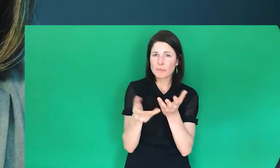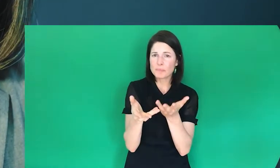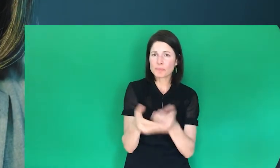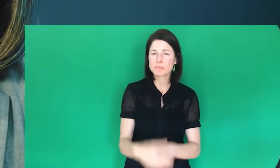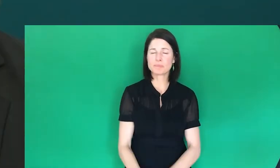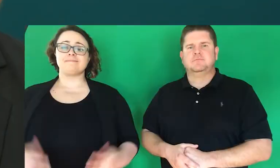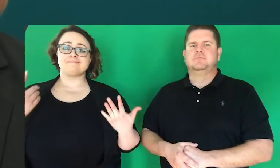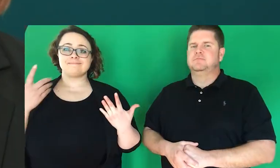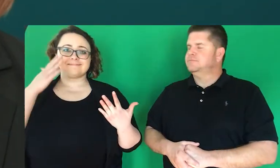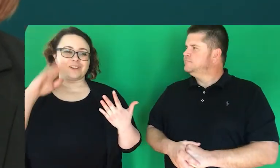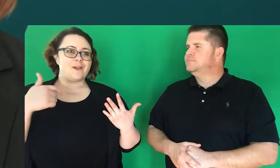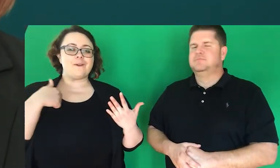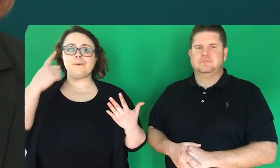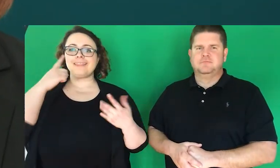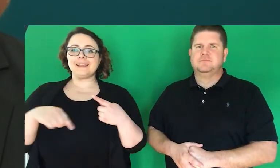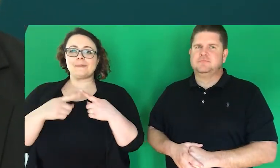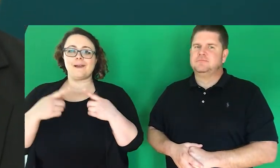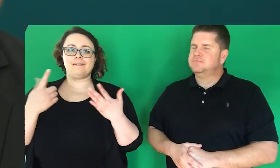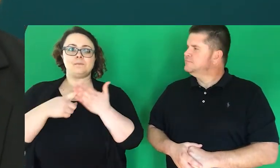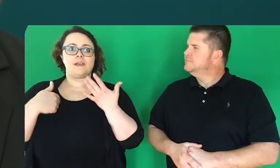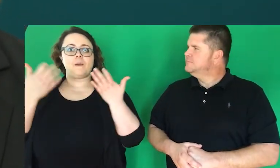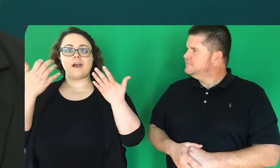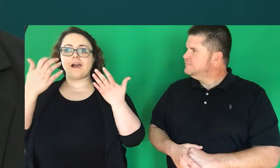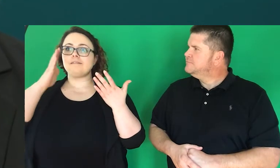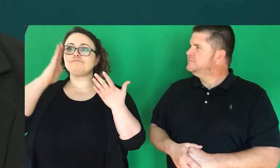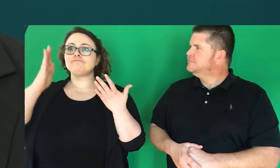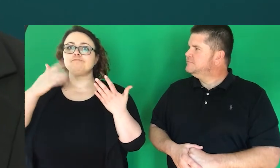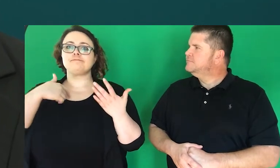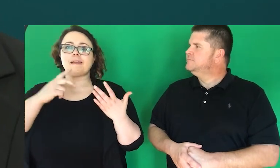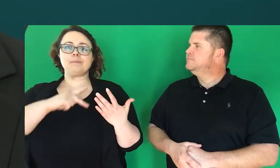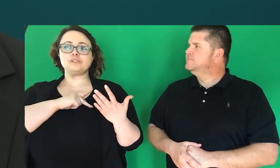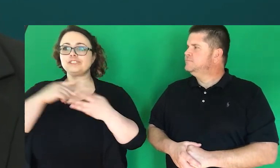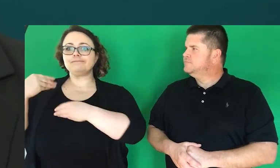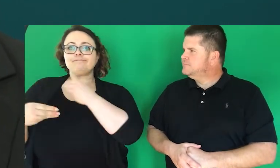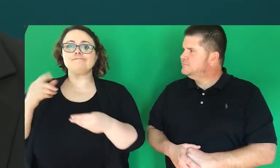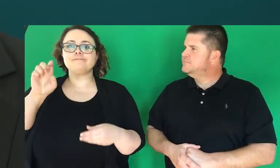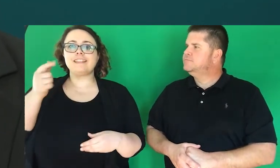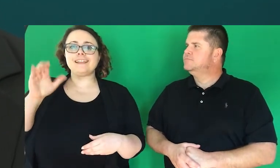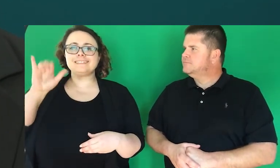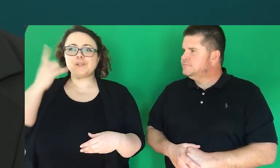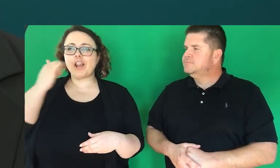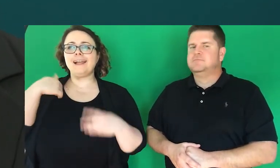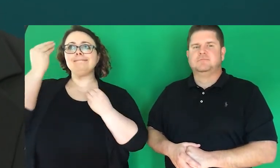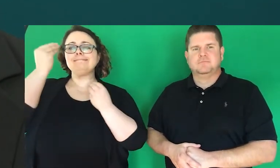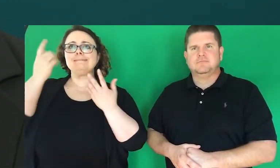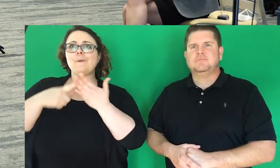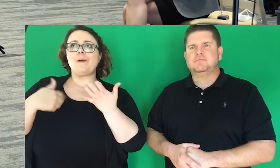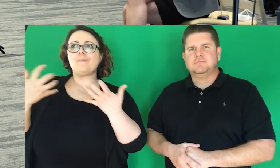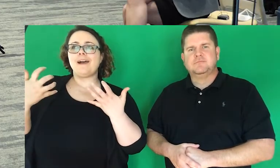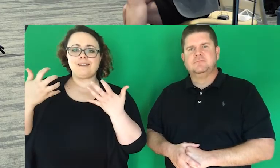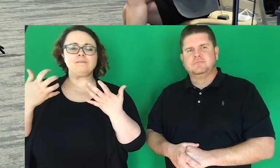like to say? You know, I just think about what I want my personal legacy to be. And being here